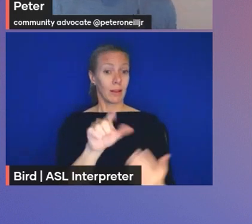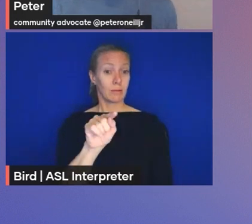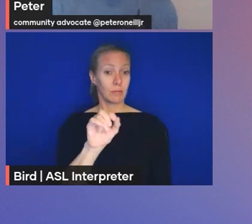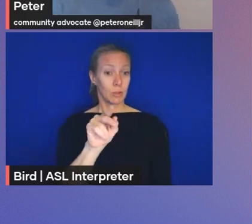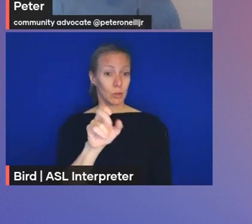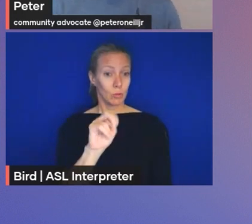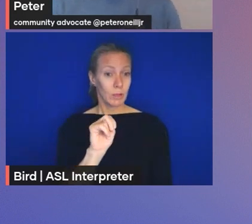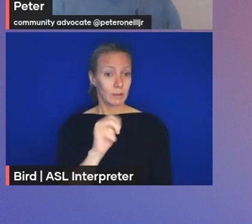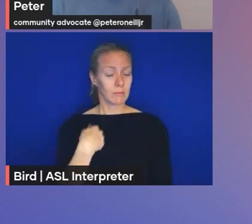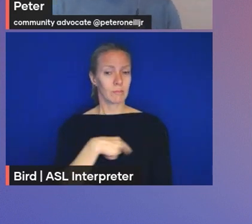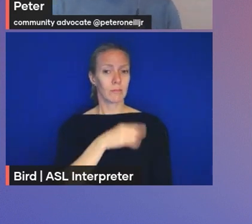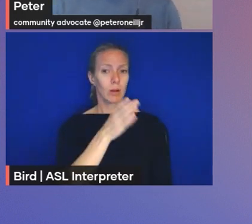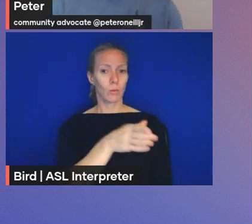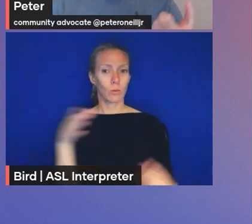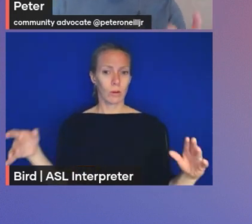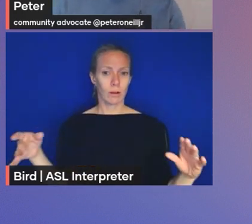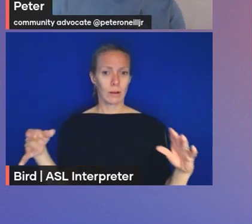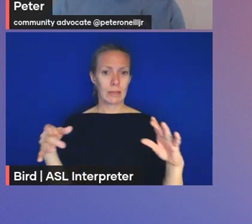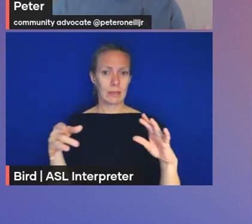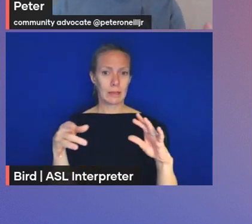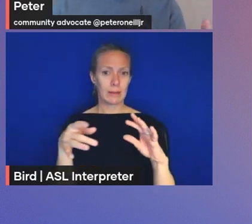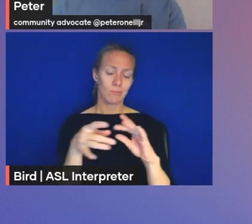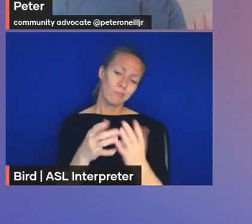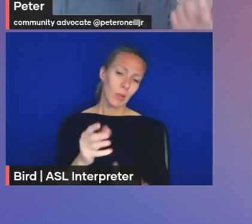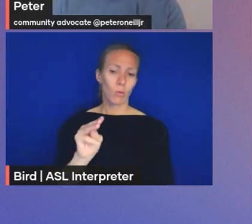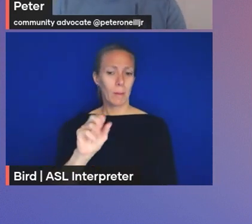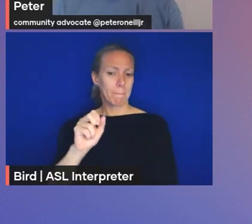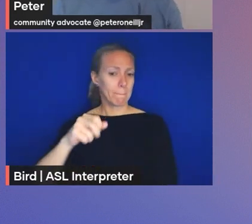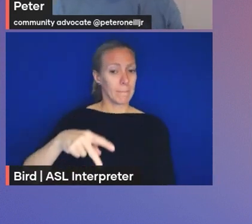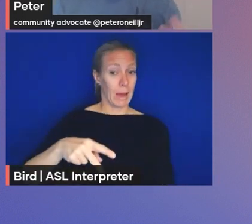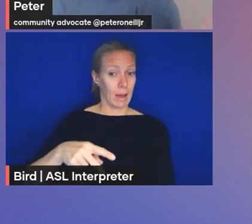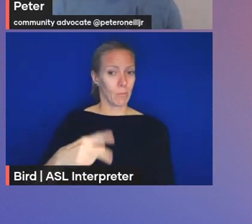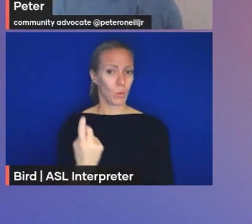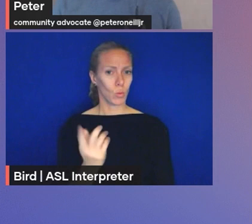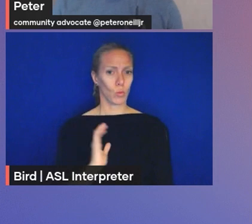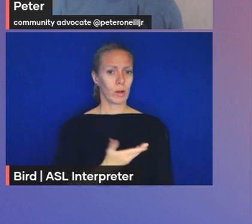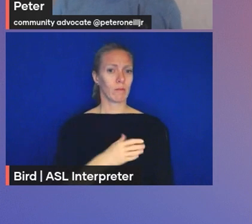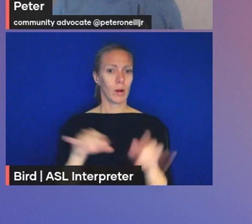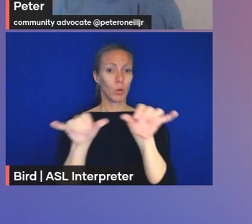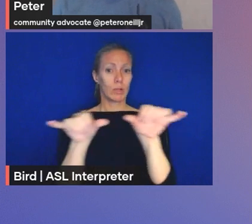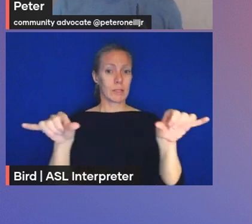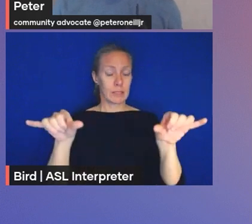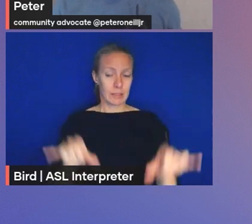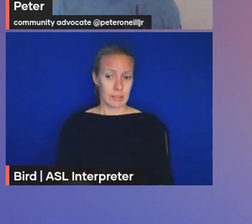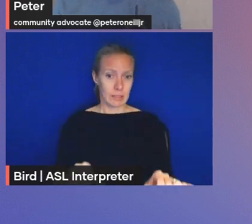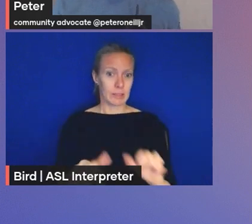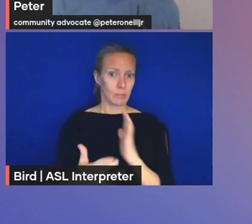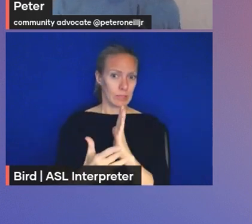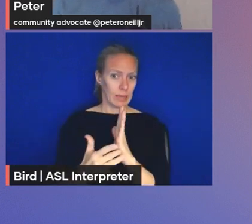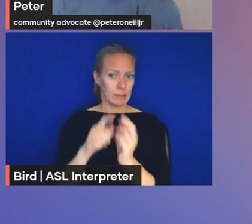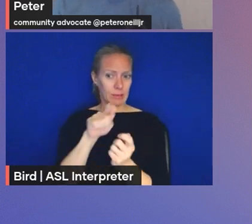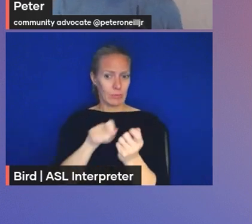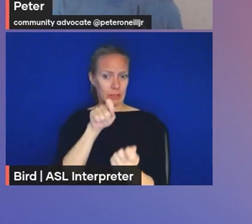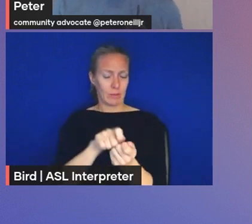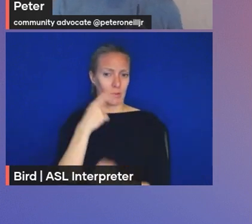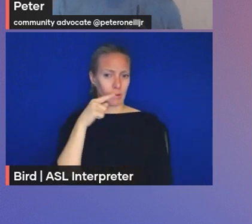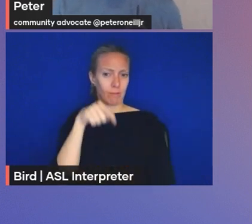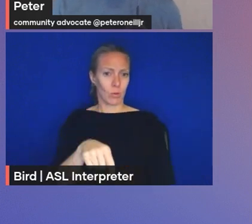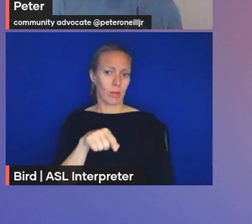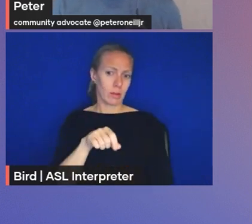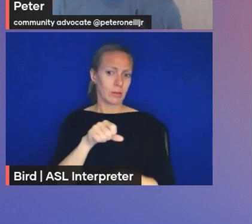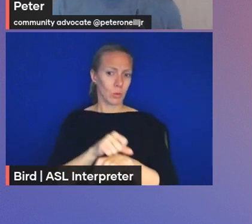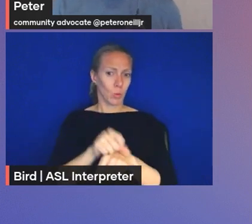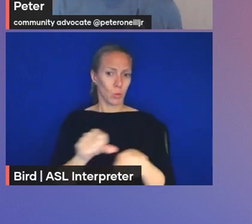we connect it, or we map one of our system types specifically to a workspace. And so I'm mapping this